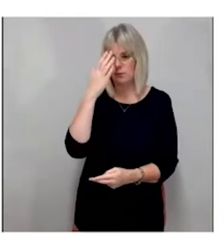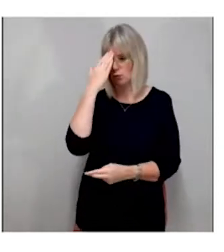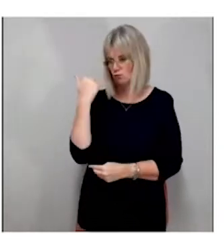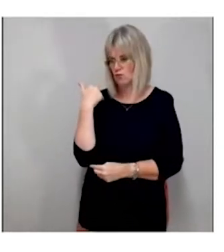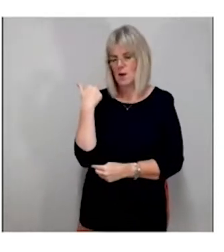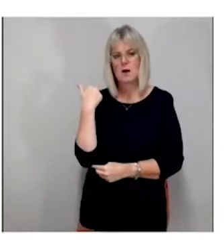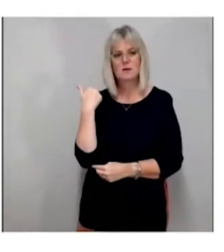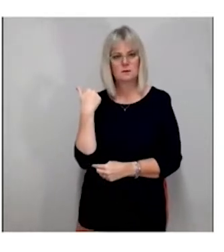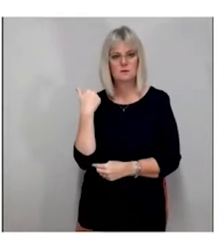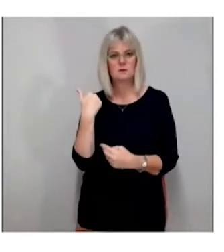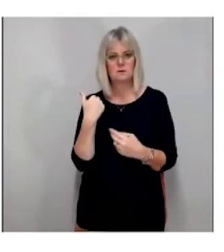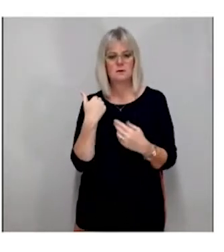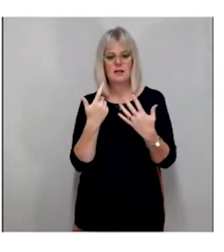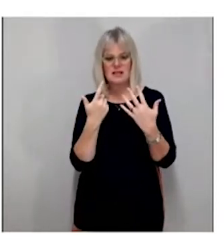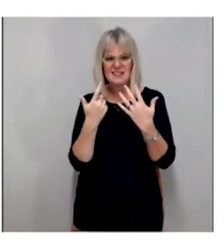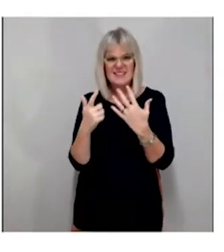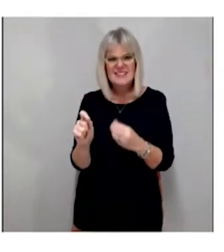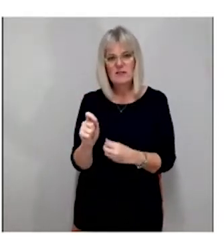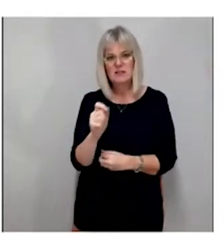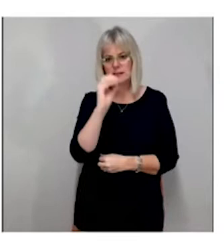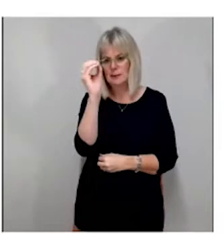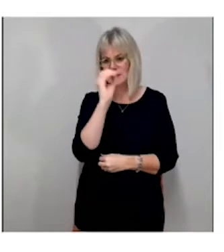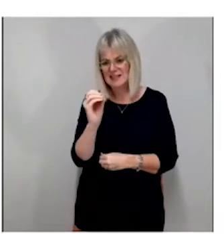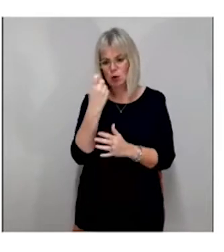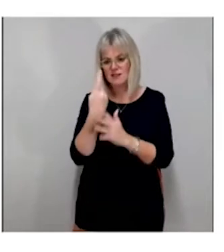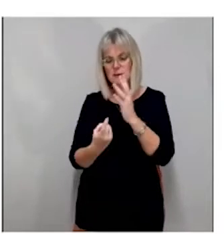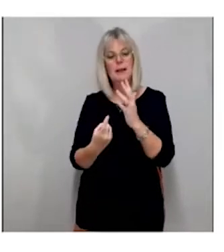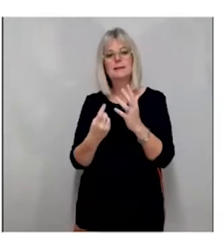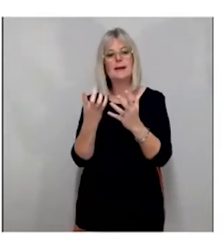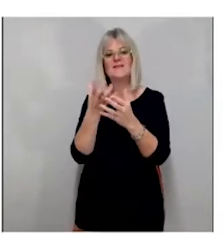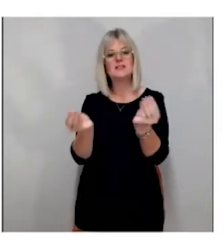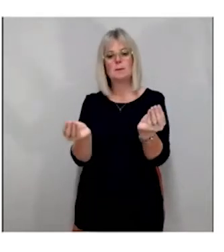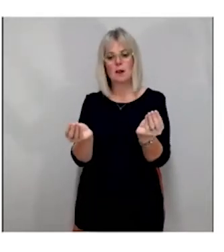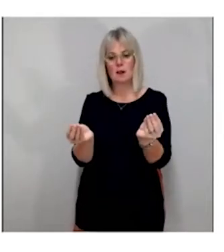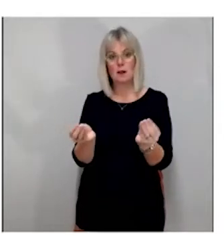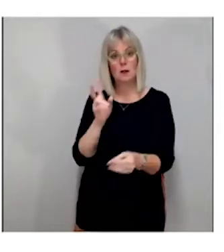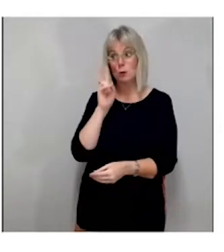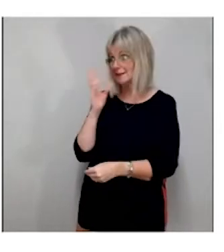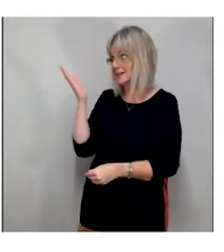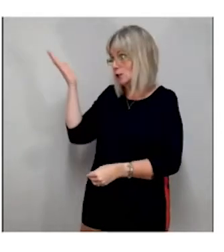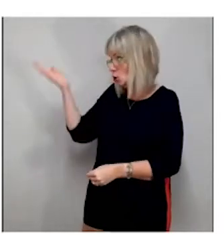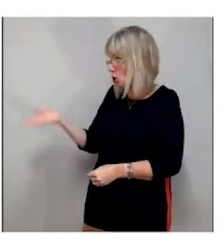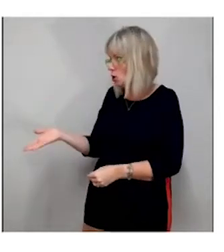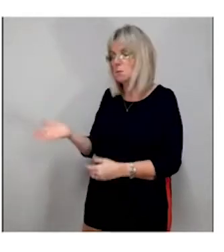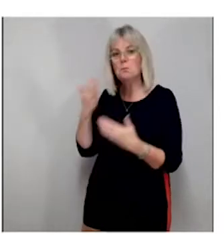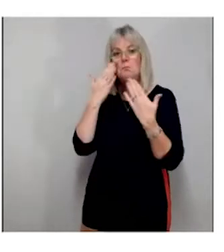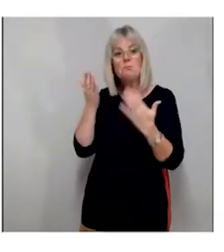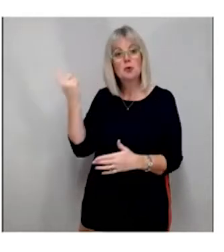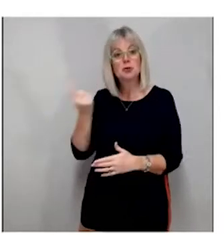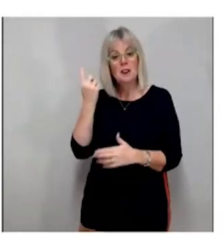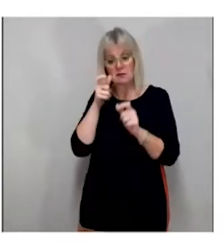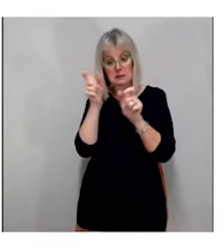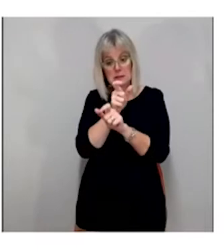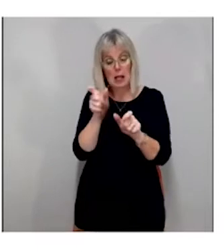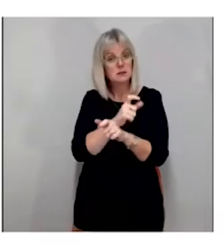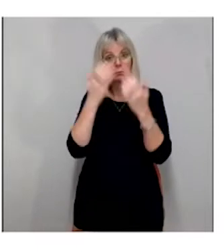the captivating Donna Sarkar, you would never know that she has dyslexia. But folks like Donna have been